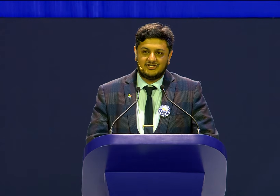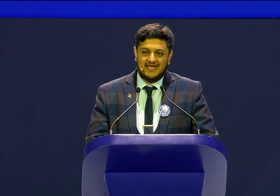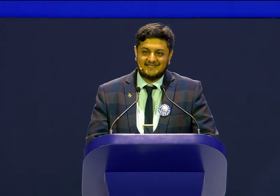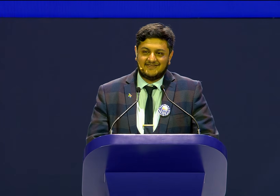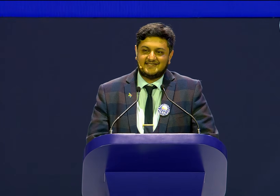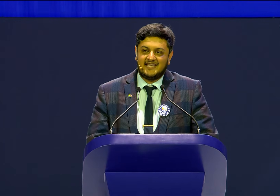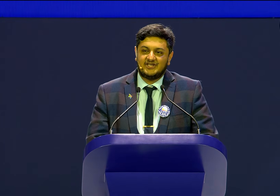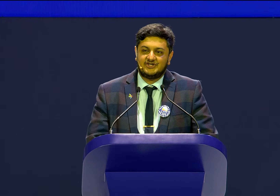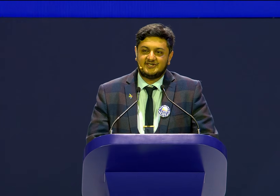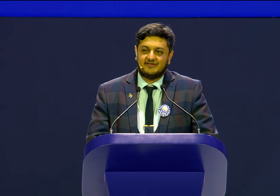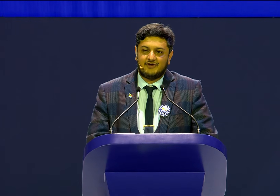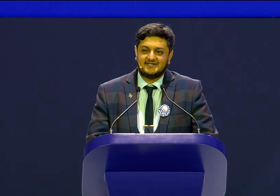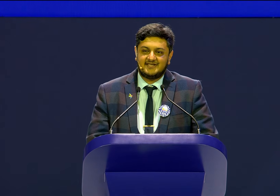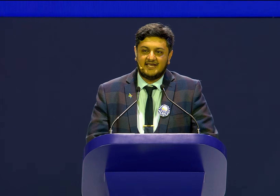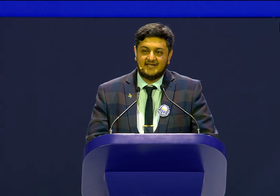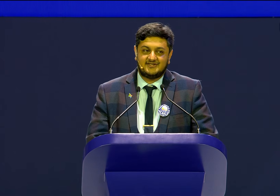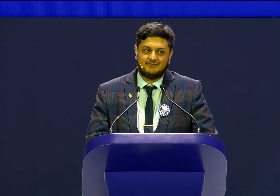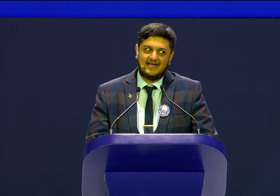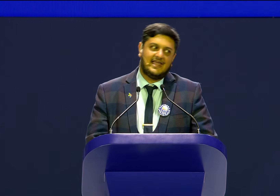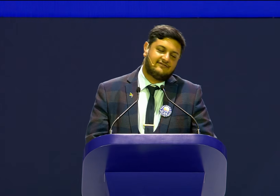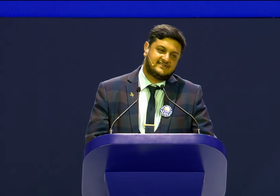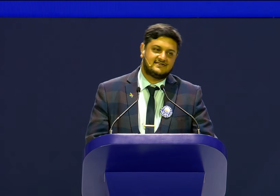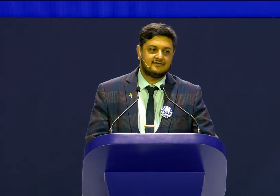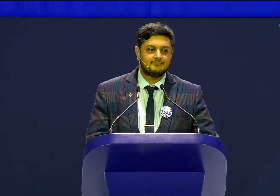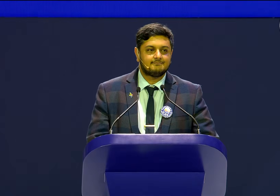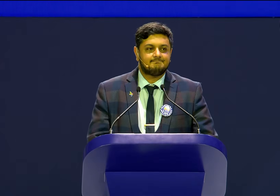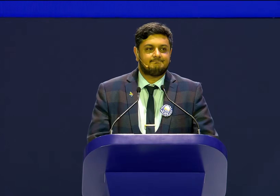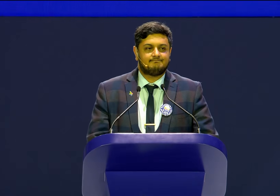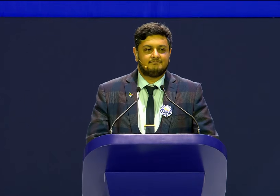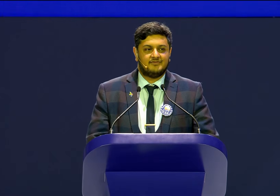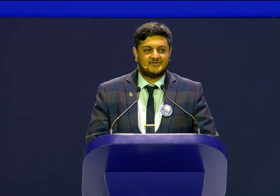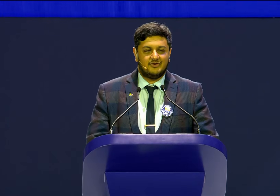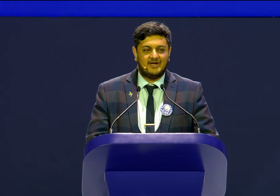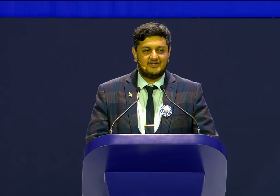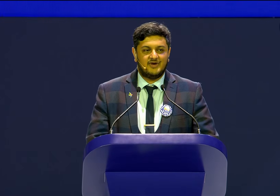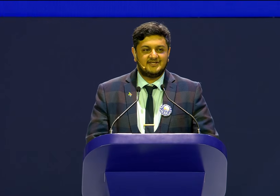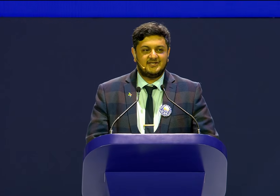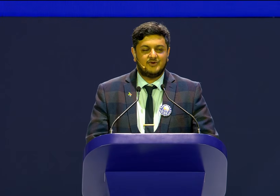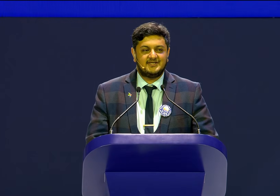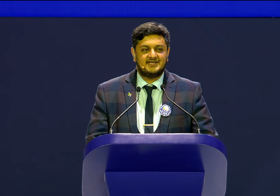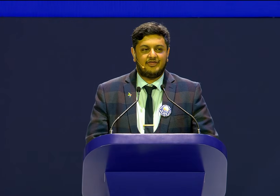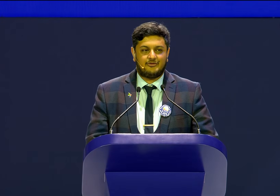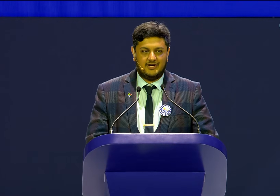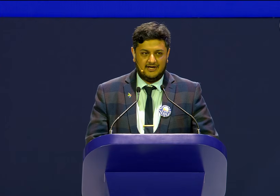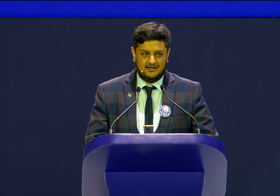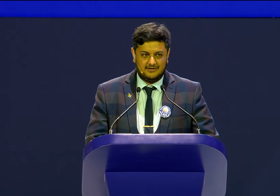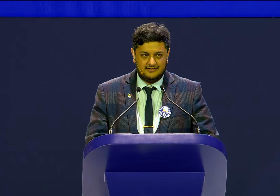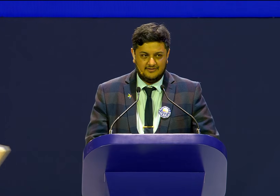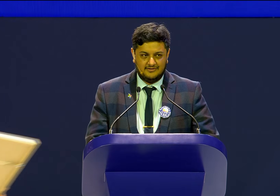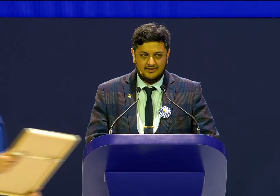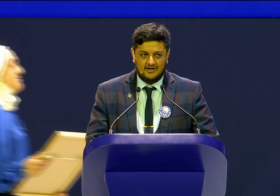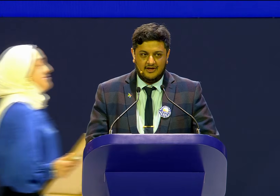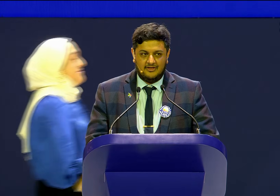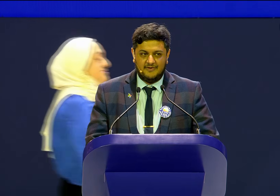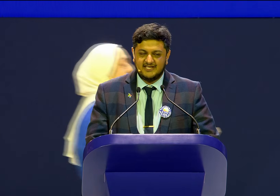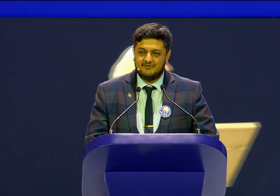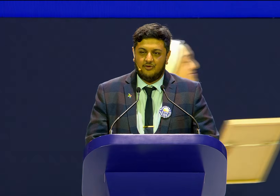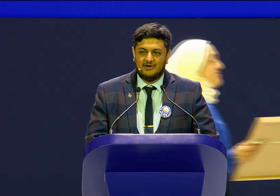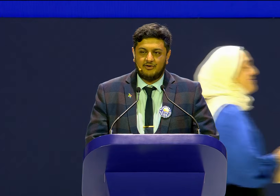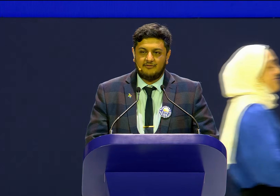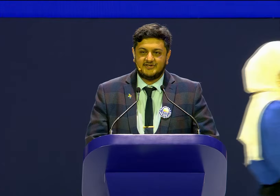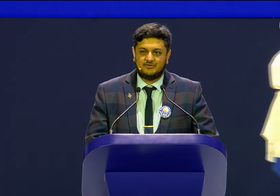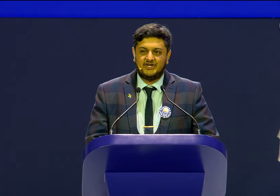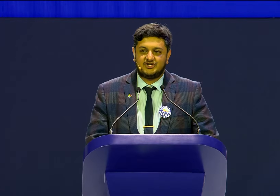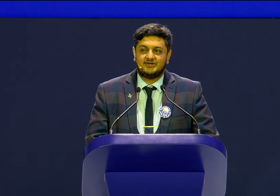Kindly approach and exit the stage using the front staircase to my left. So in 2023, the